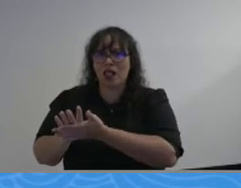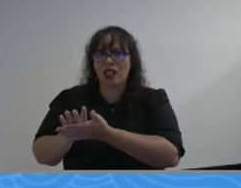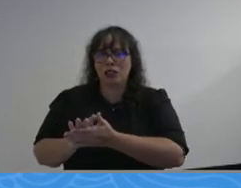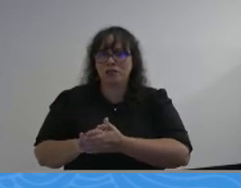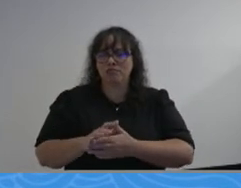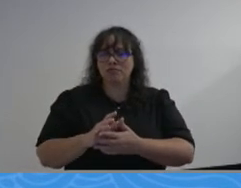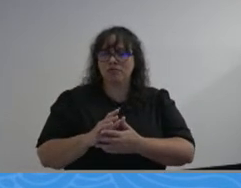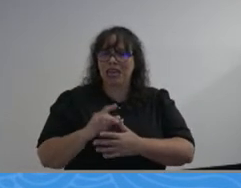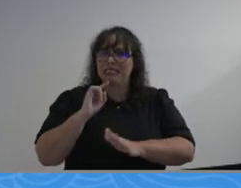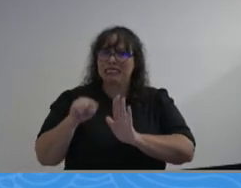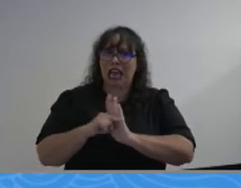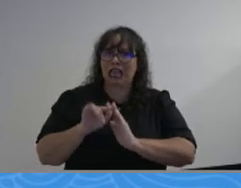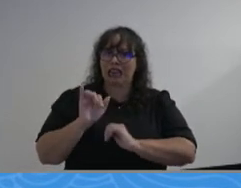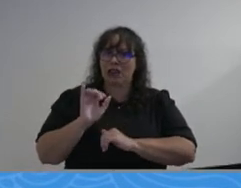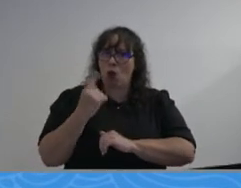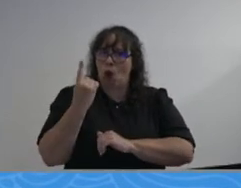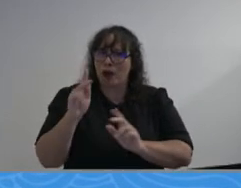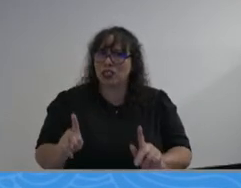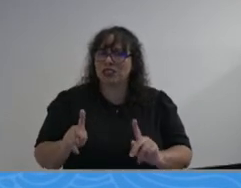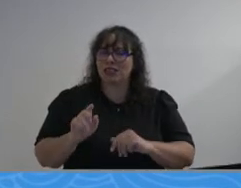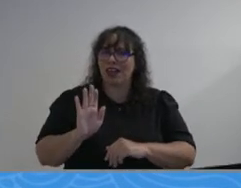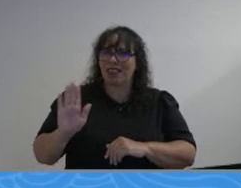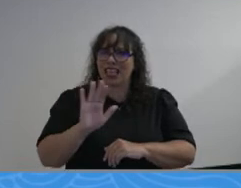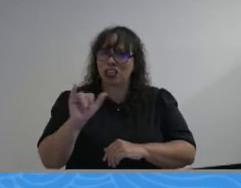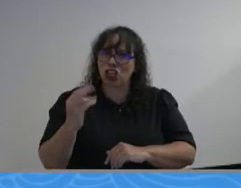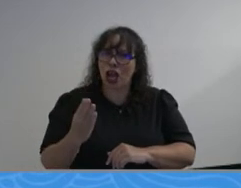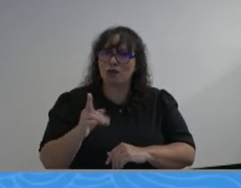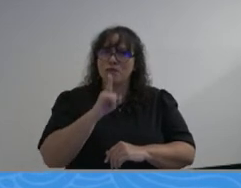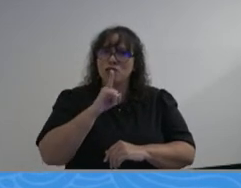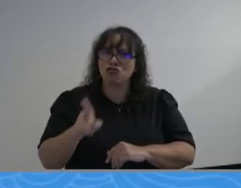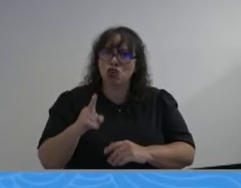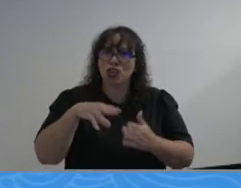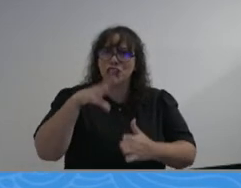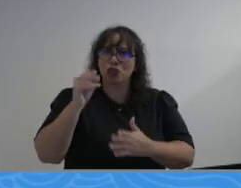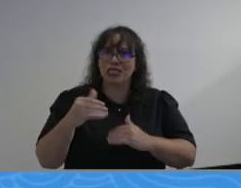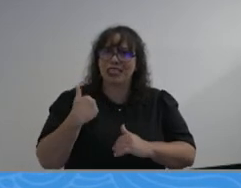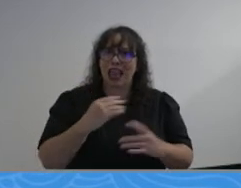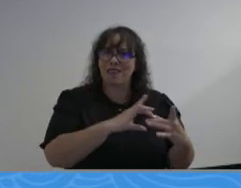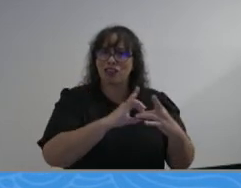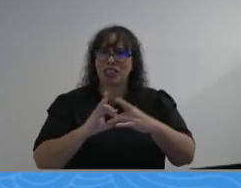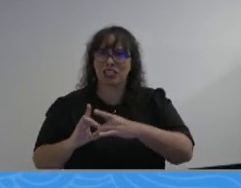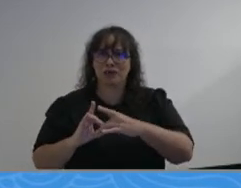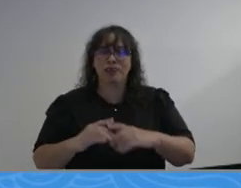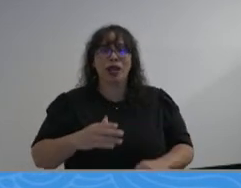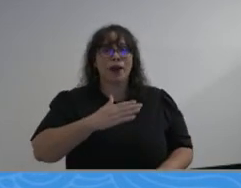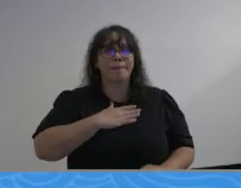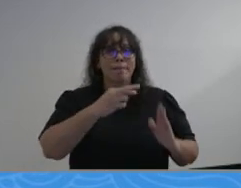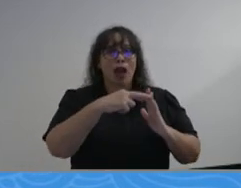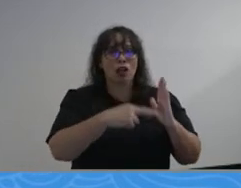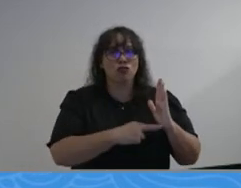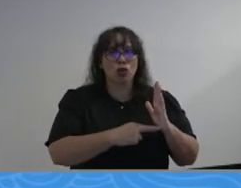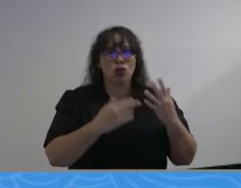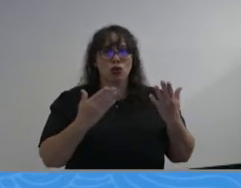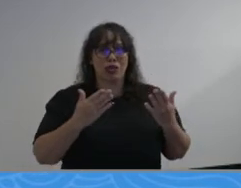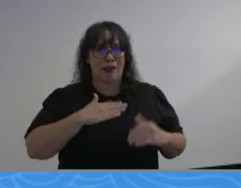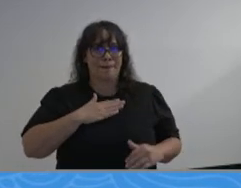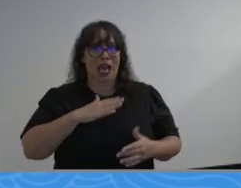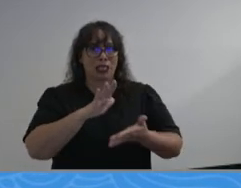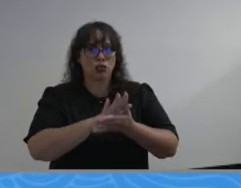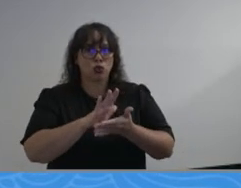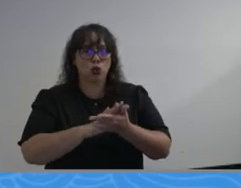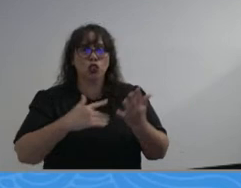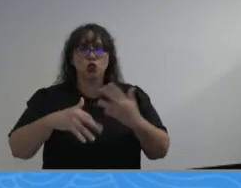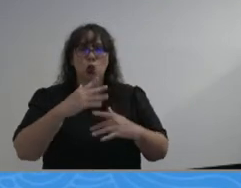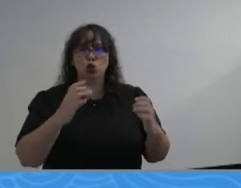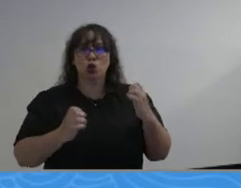that their job is to make sure that students have relationship. My role right now at my school is